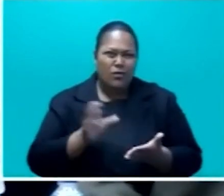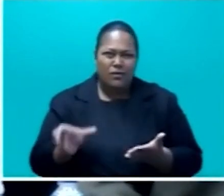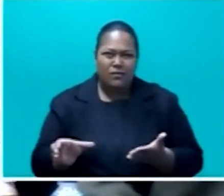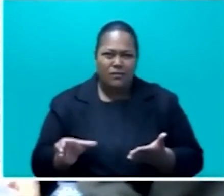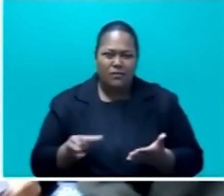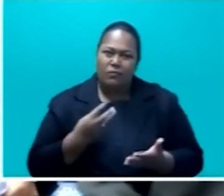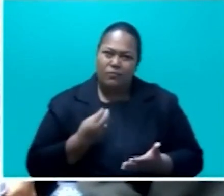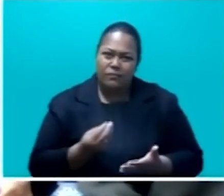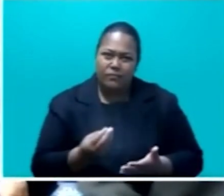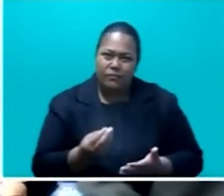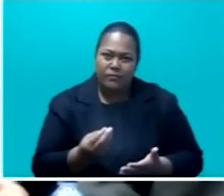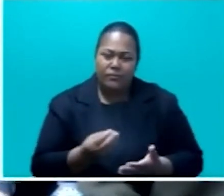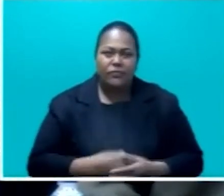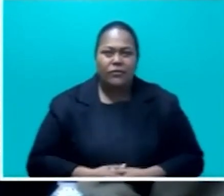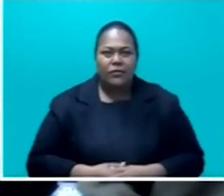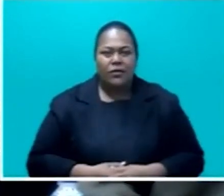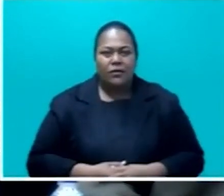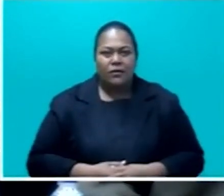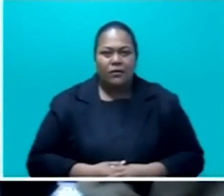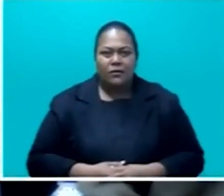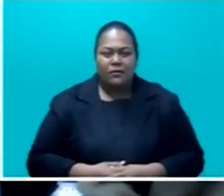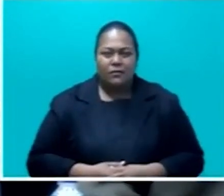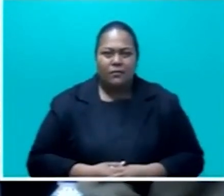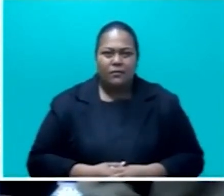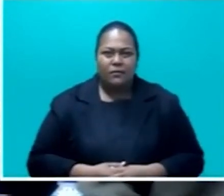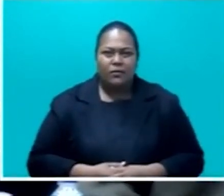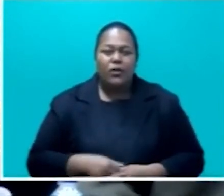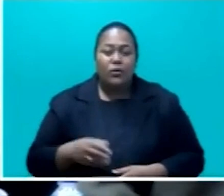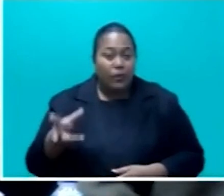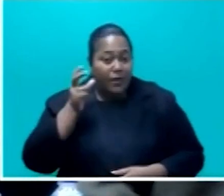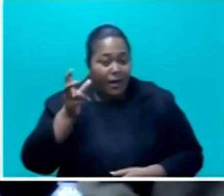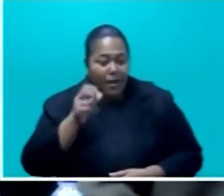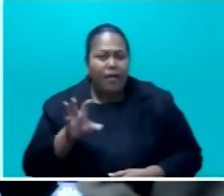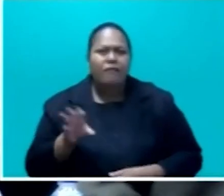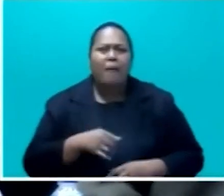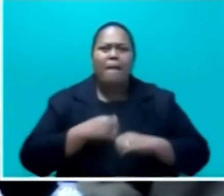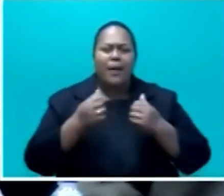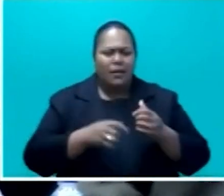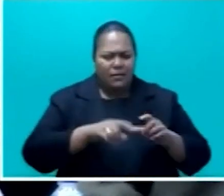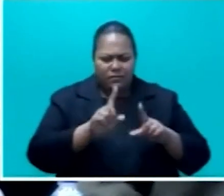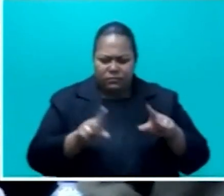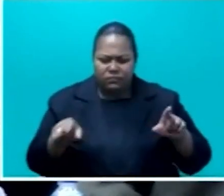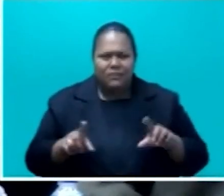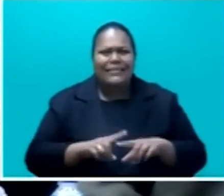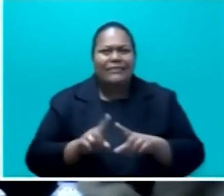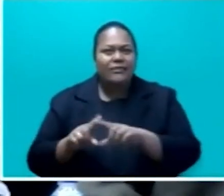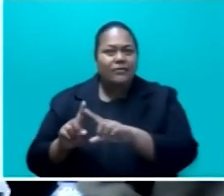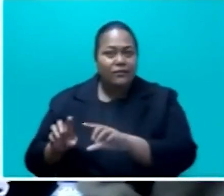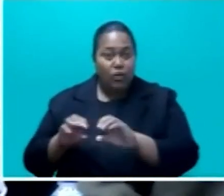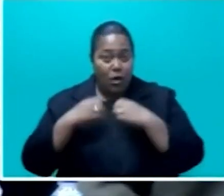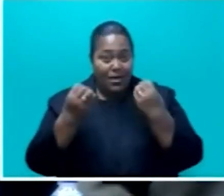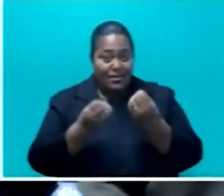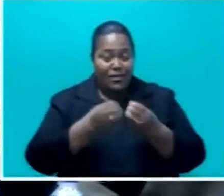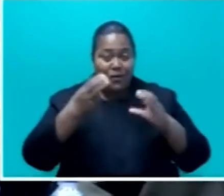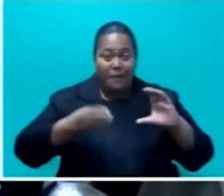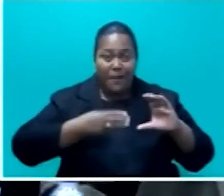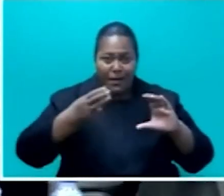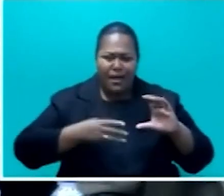The MOG heard from a range of media organizations that uncertainty and confusion about the application of the legal